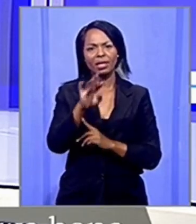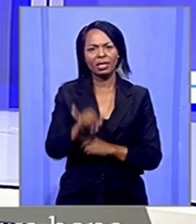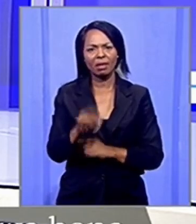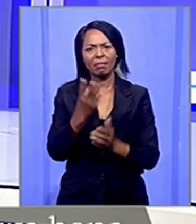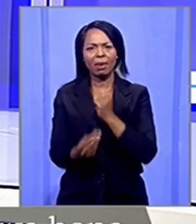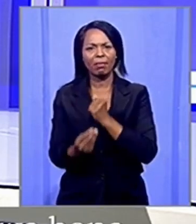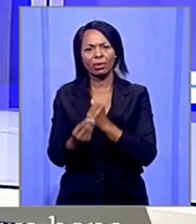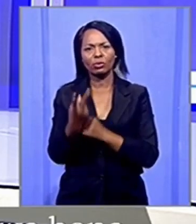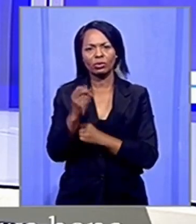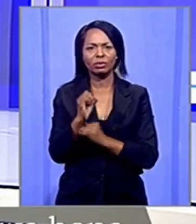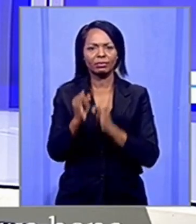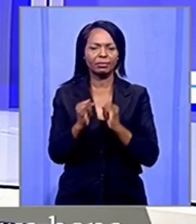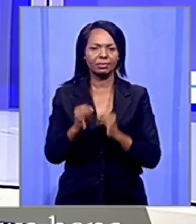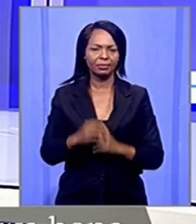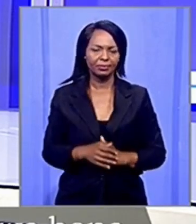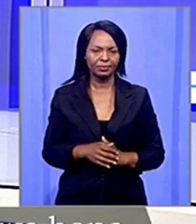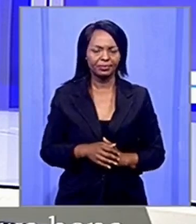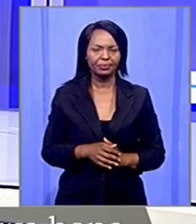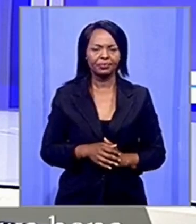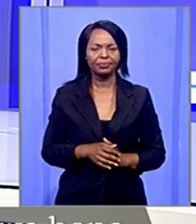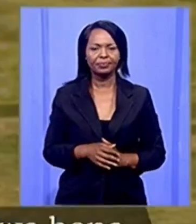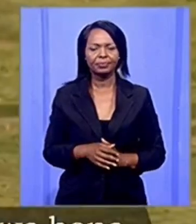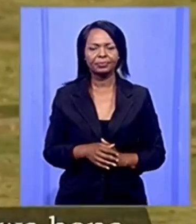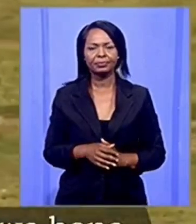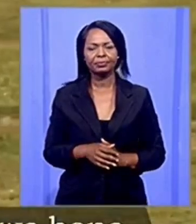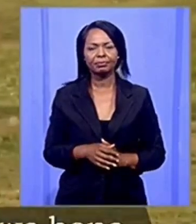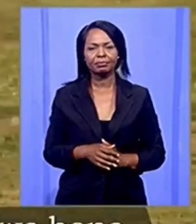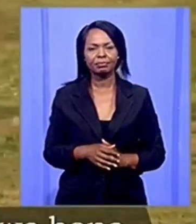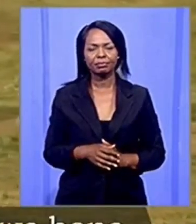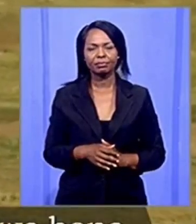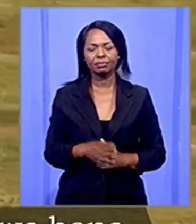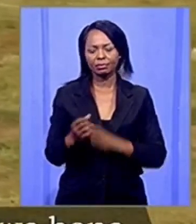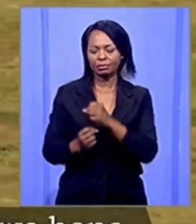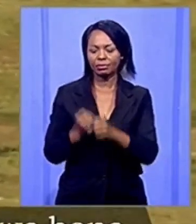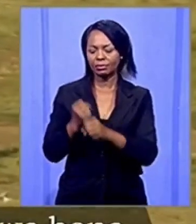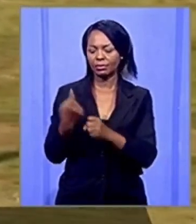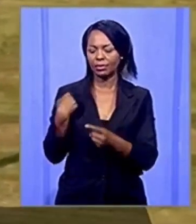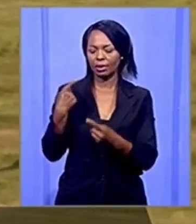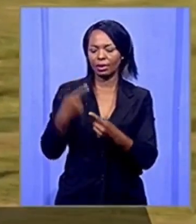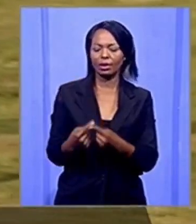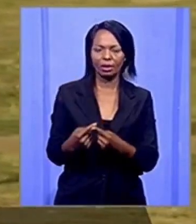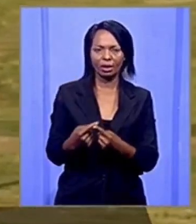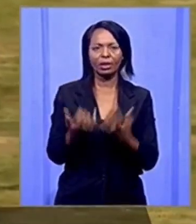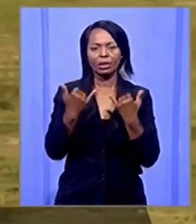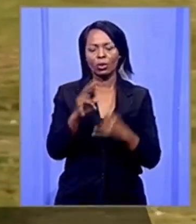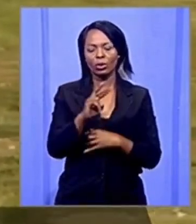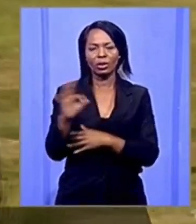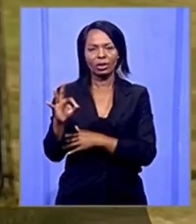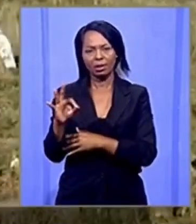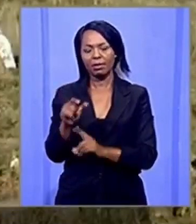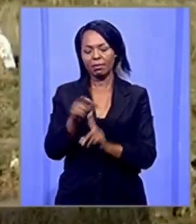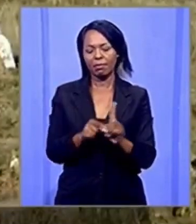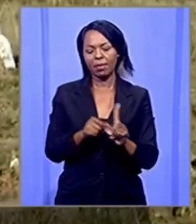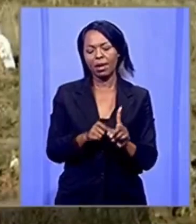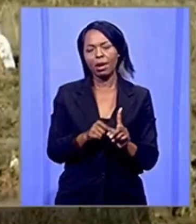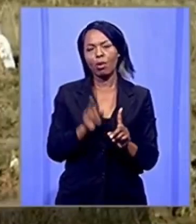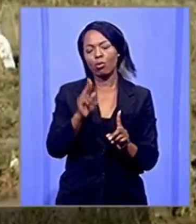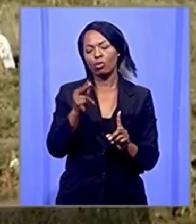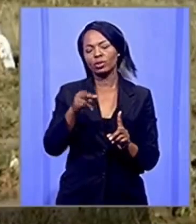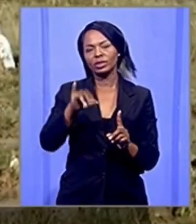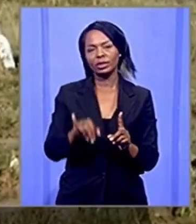ka 2001. E setse e le dingwaga di le 23 e sa le Butinyane Makinye a